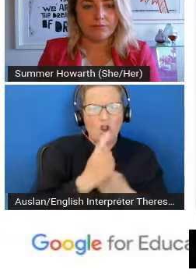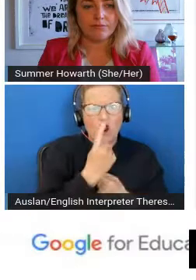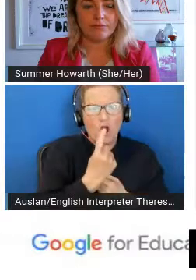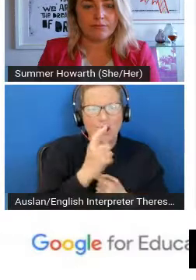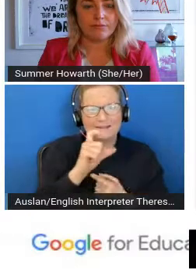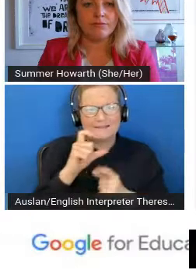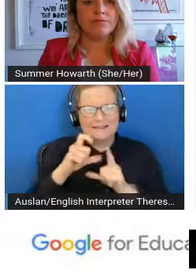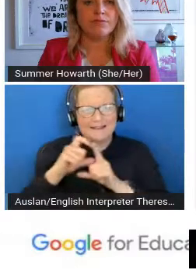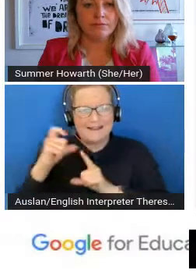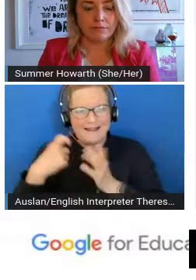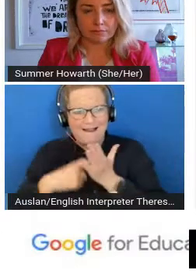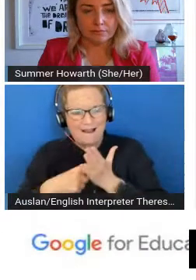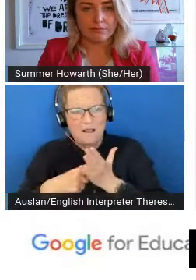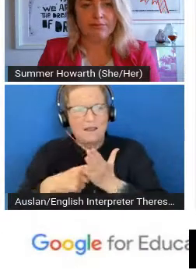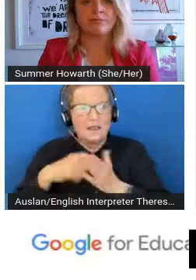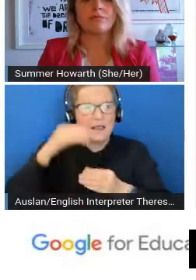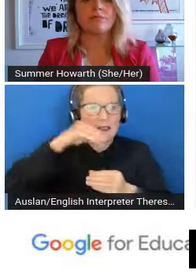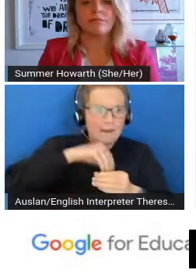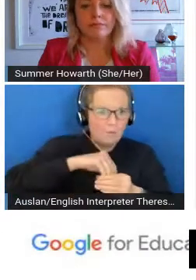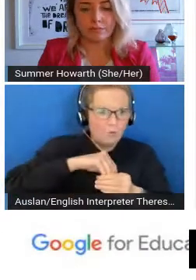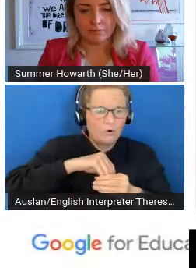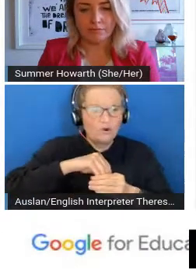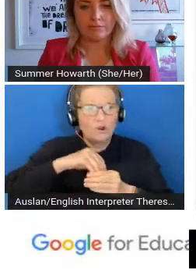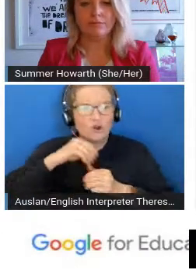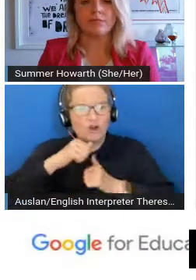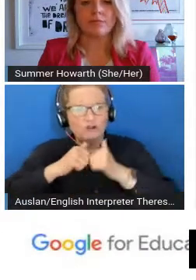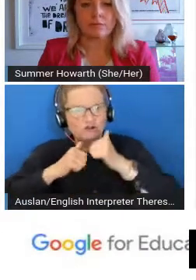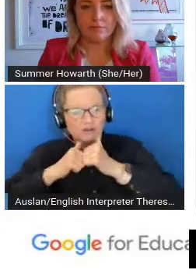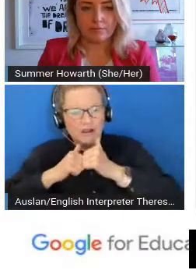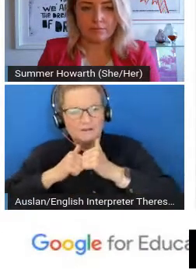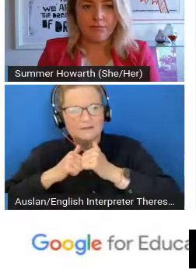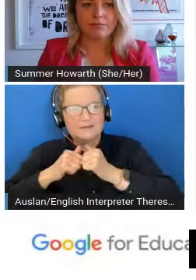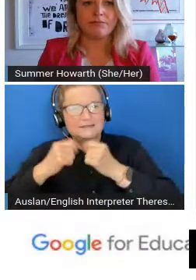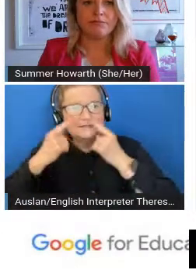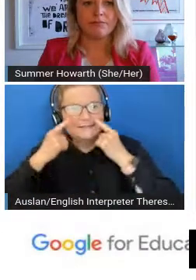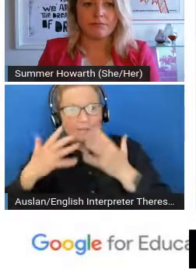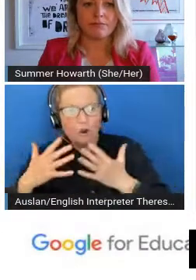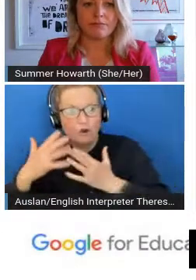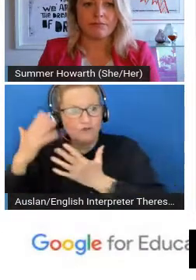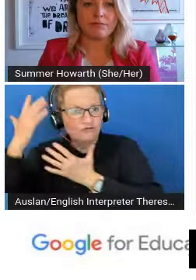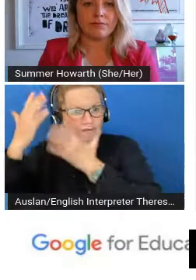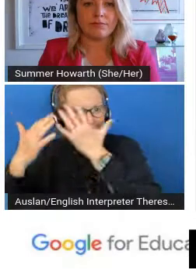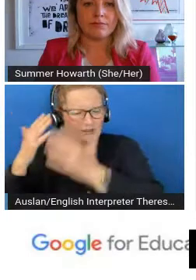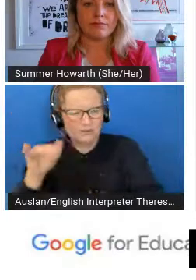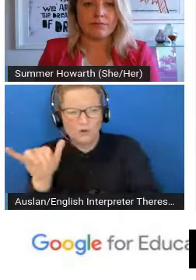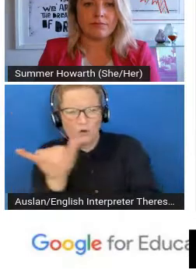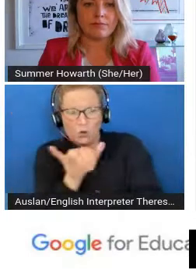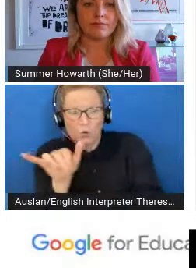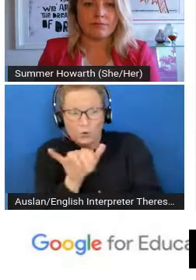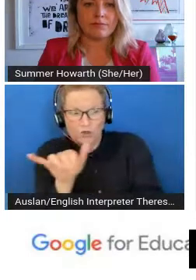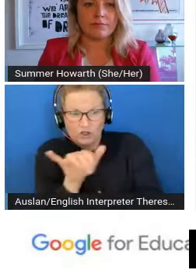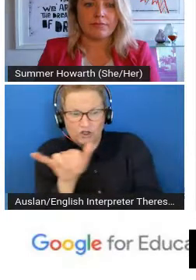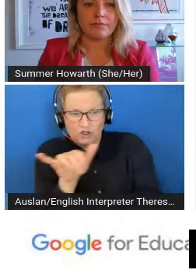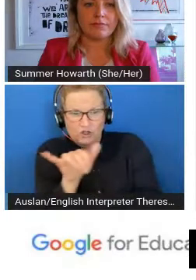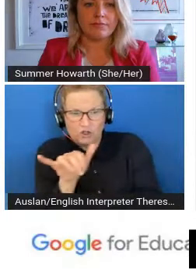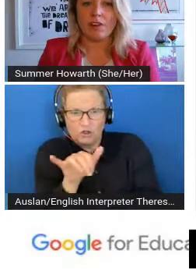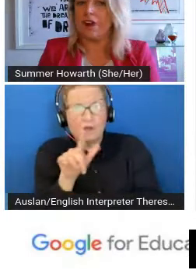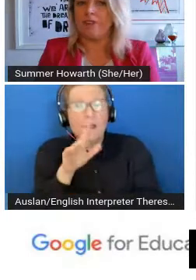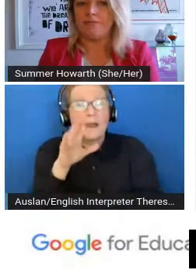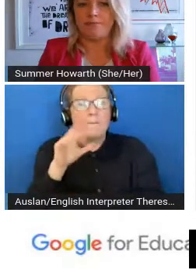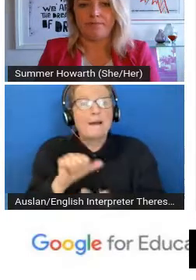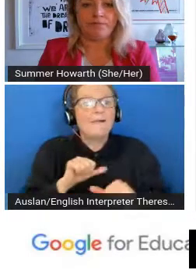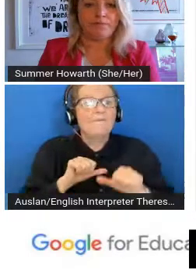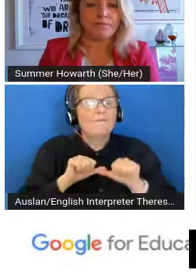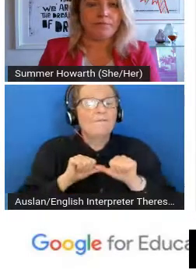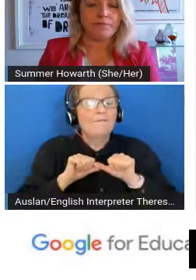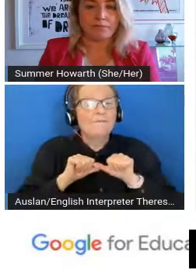input? Is it construct? Is it demo? Is it reflection? Because obviously, as we said before, you don't have to go in sequence for these things. You can